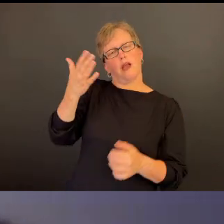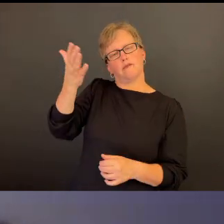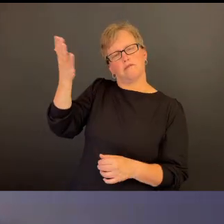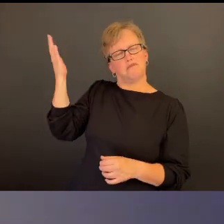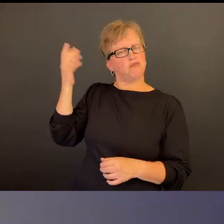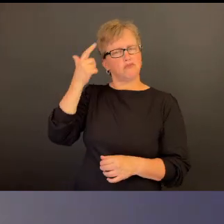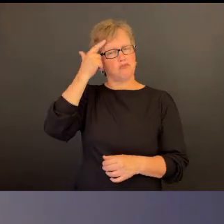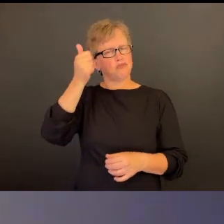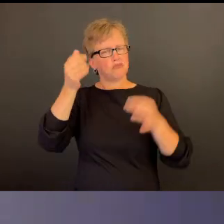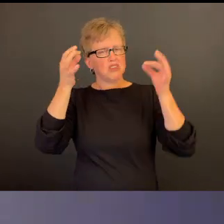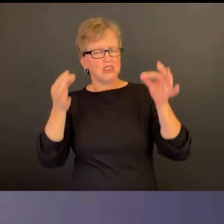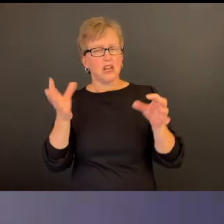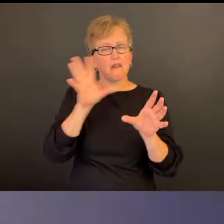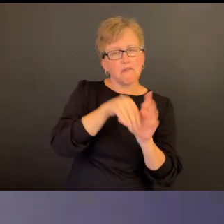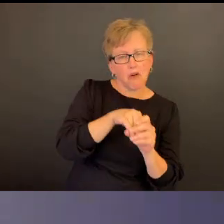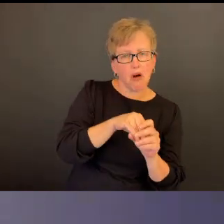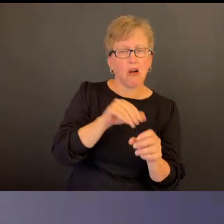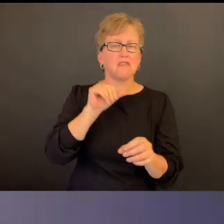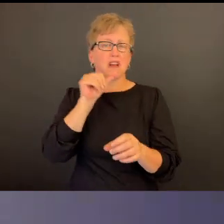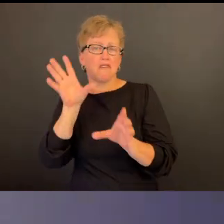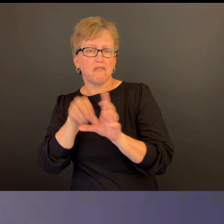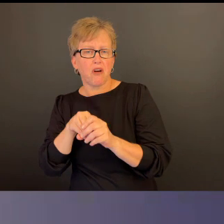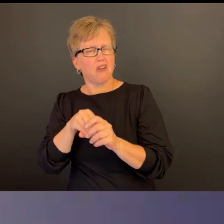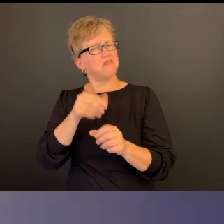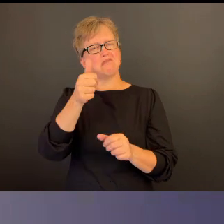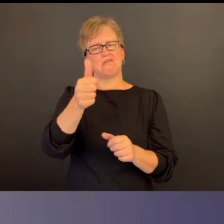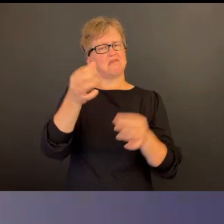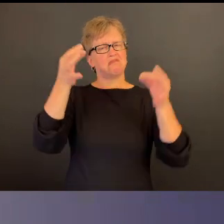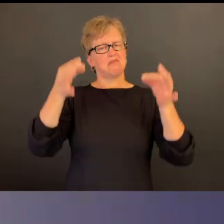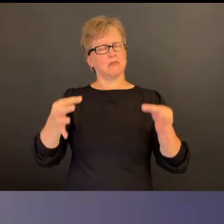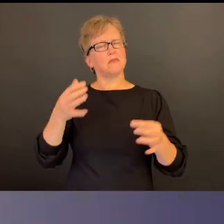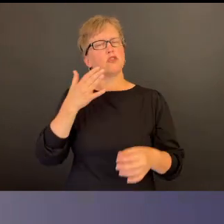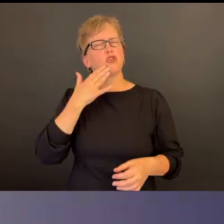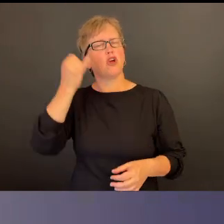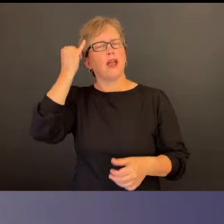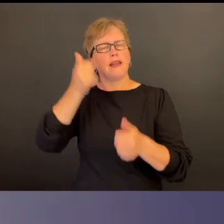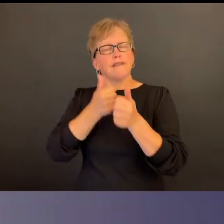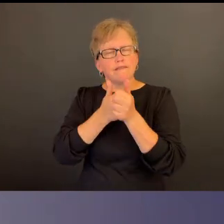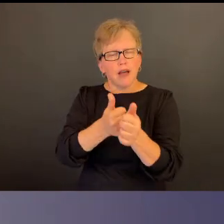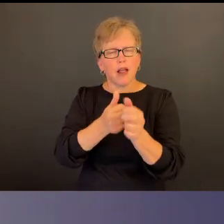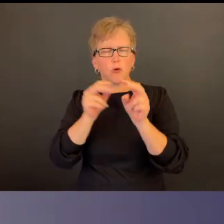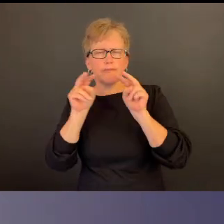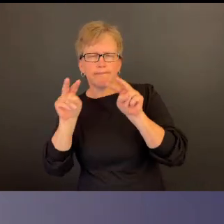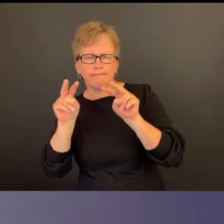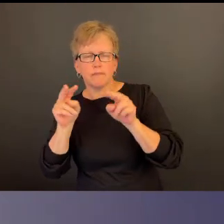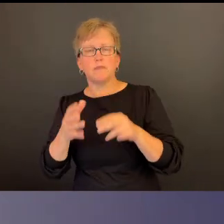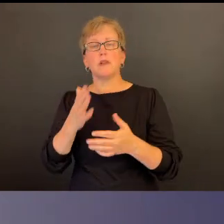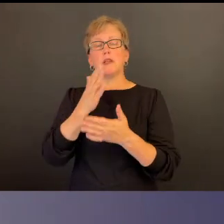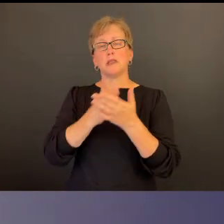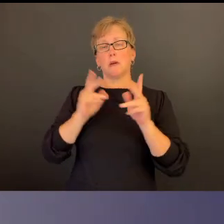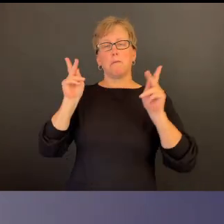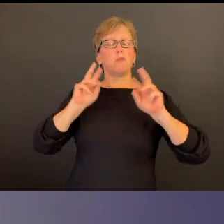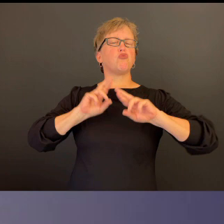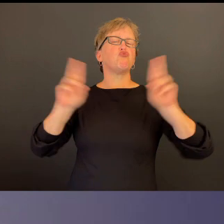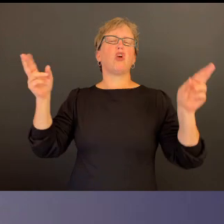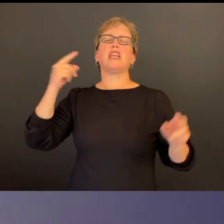if you want to participate in it or not, but it's good to follow it along. Some people are ready to jump right on with let's get going with